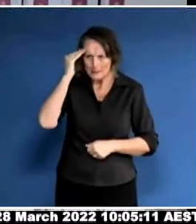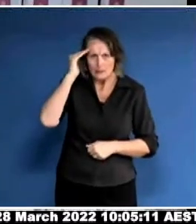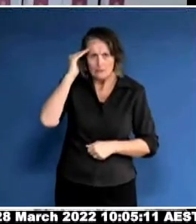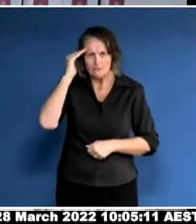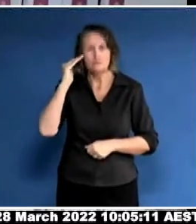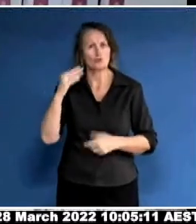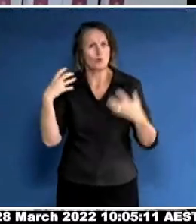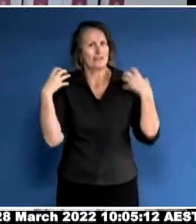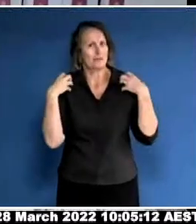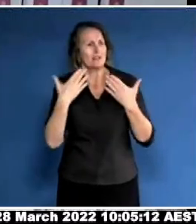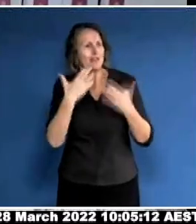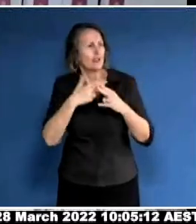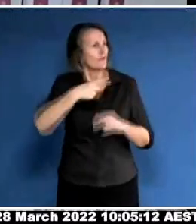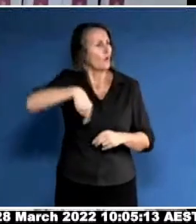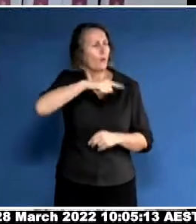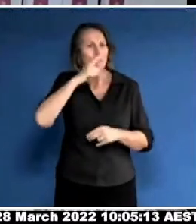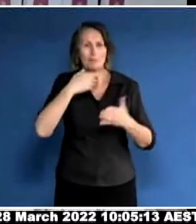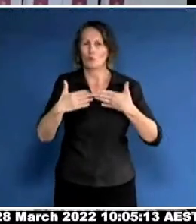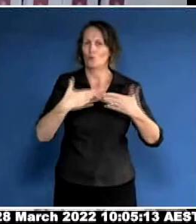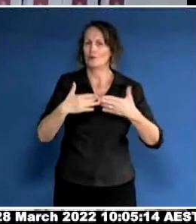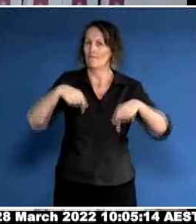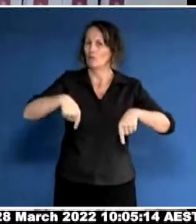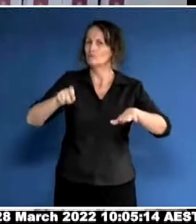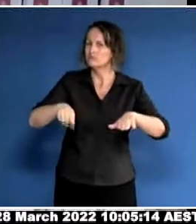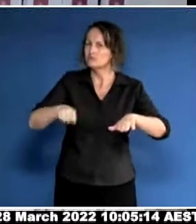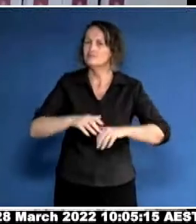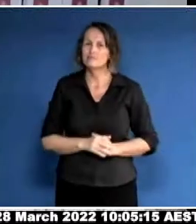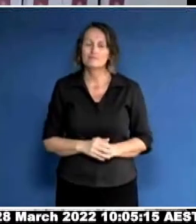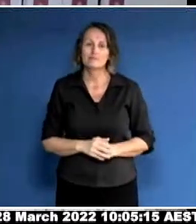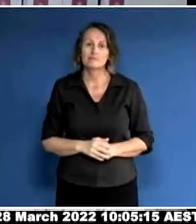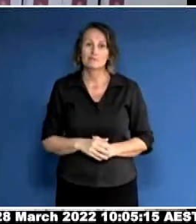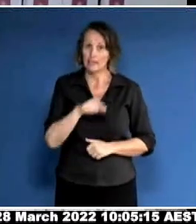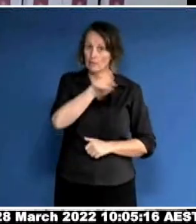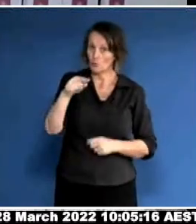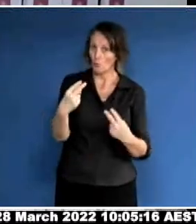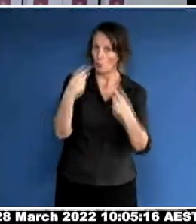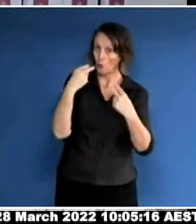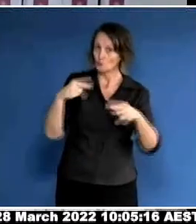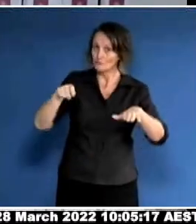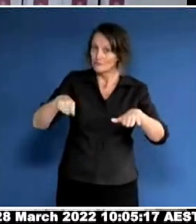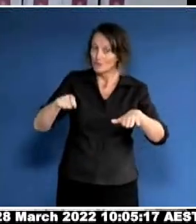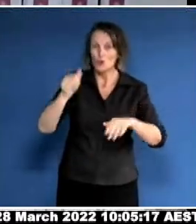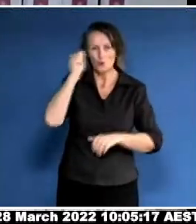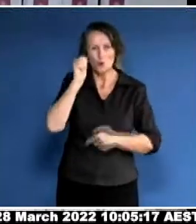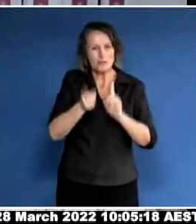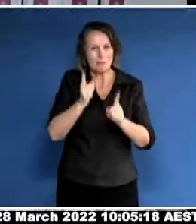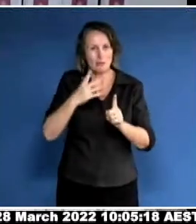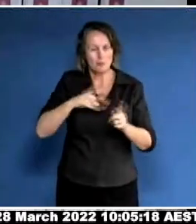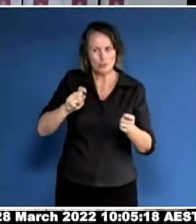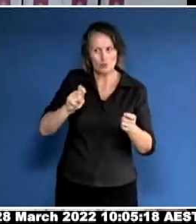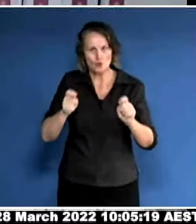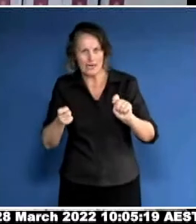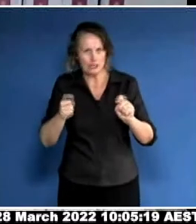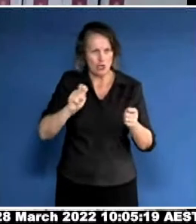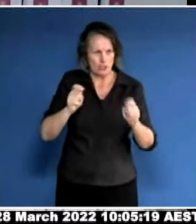grateful. I'm sure that everyone who is following this hearing will understand if we have to make the odd adjustment as the 5-day